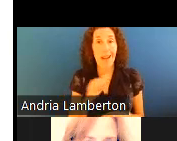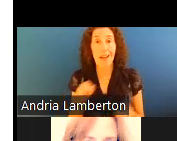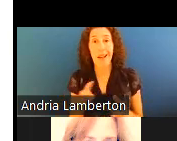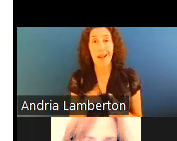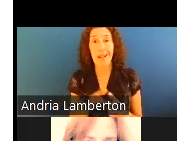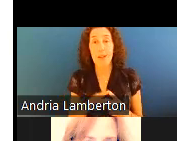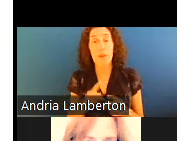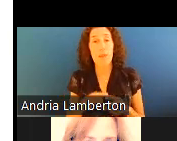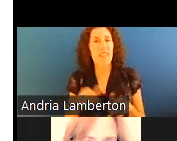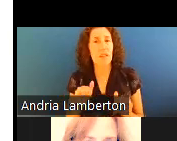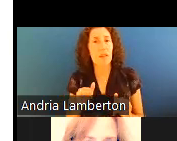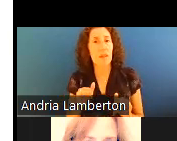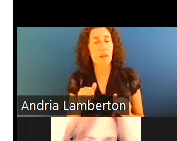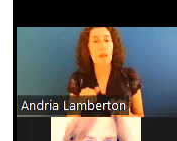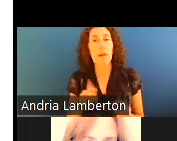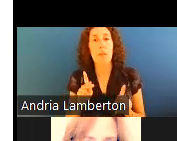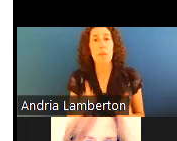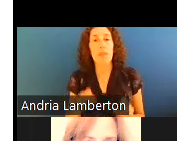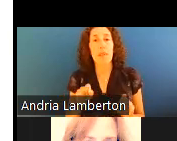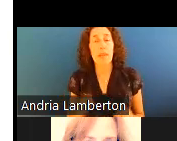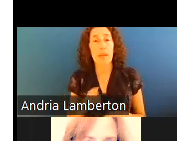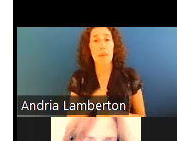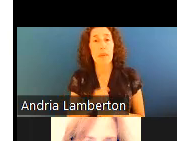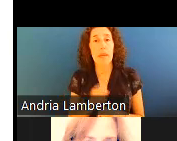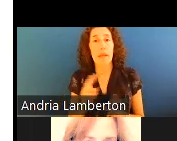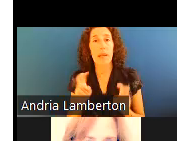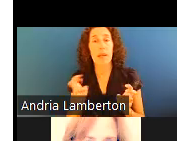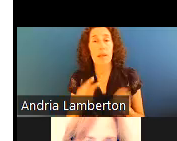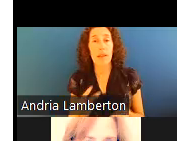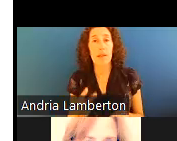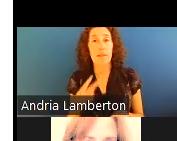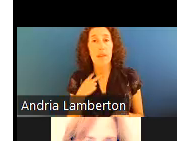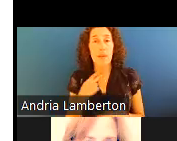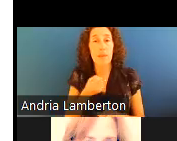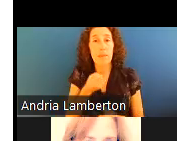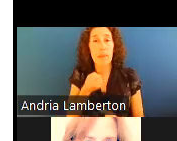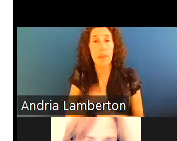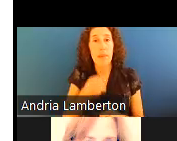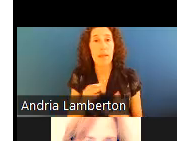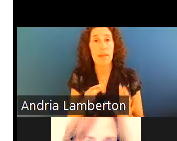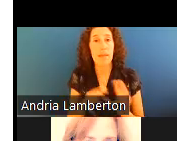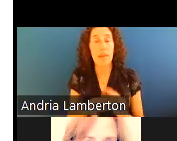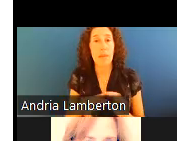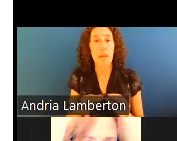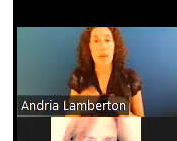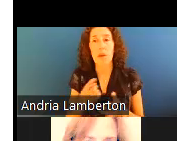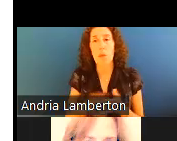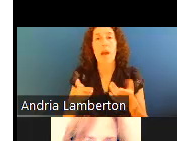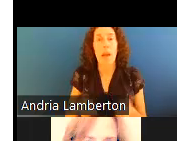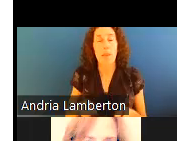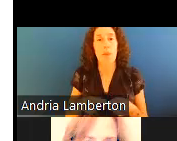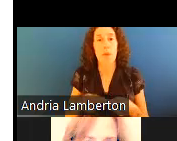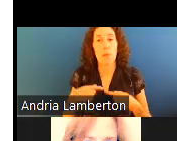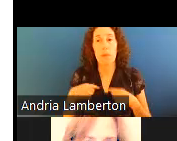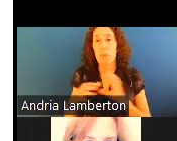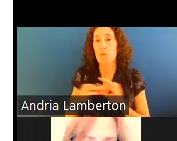fact, for any plea, they have the right to make a victim impact statement that the judge can consider in sentencing.